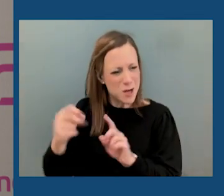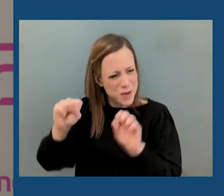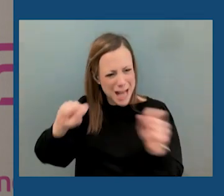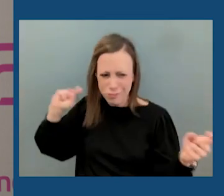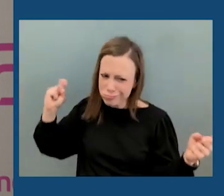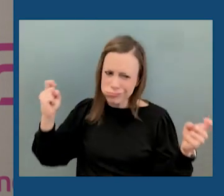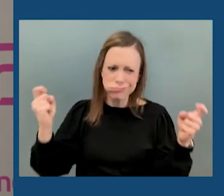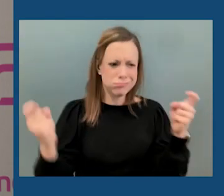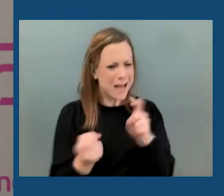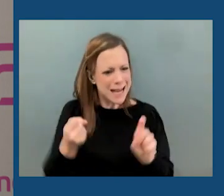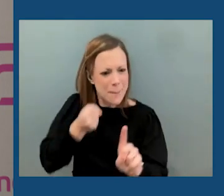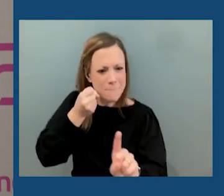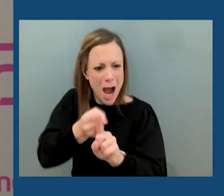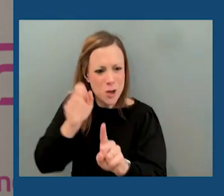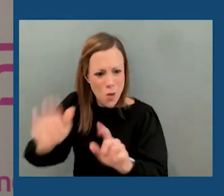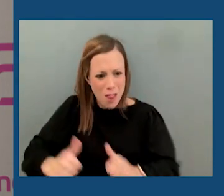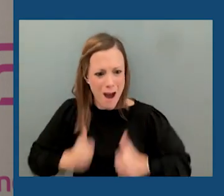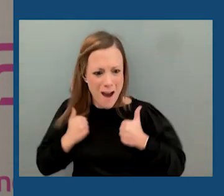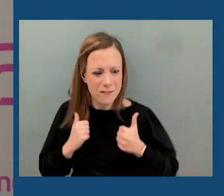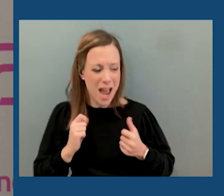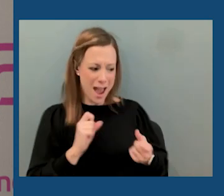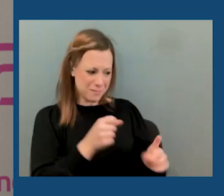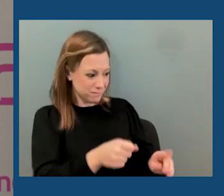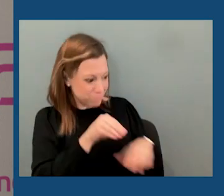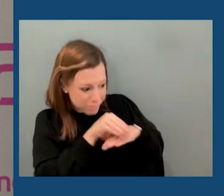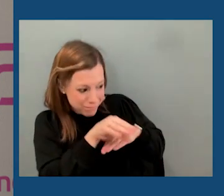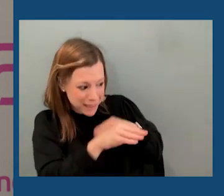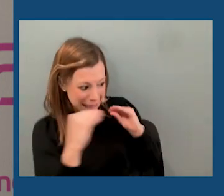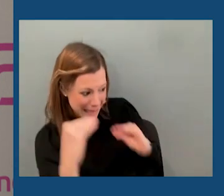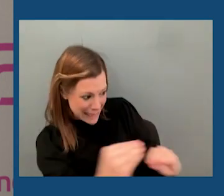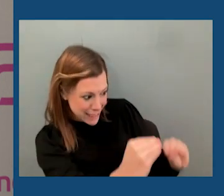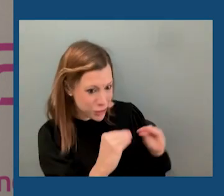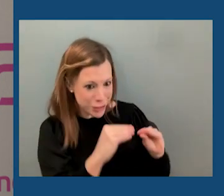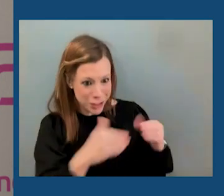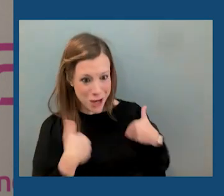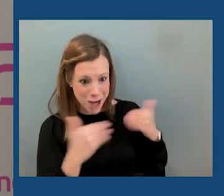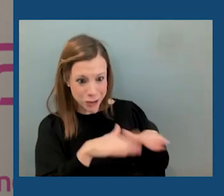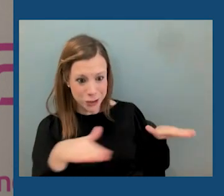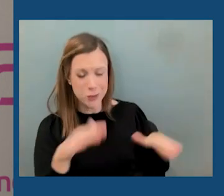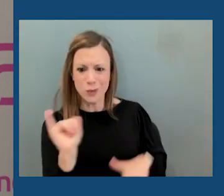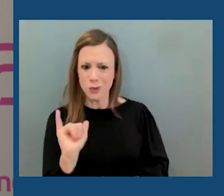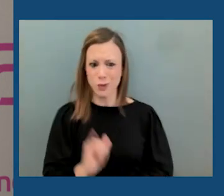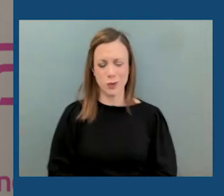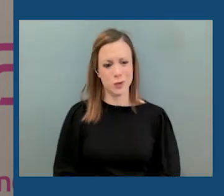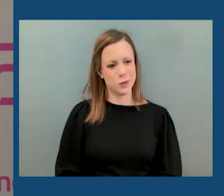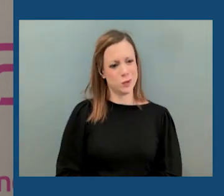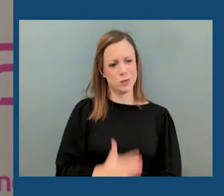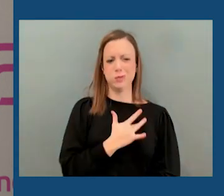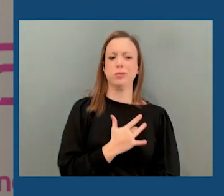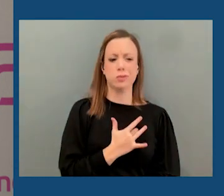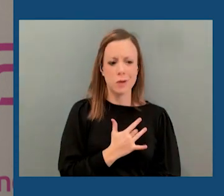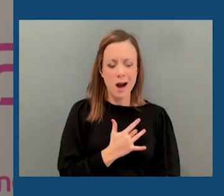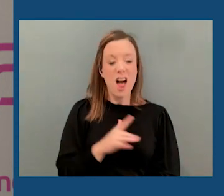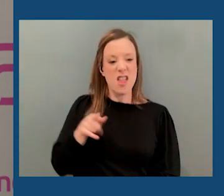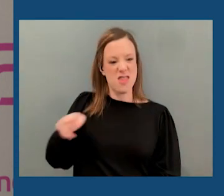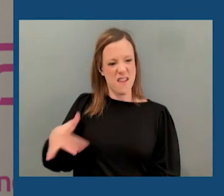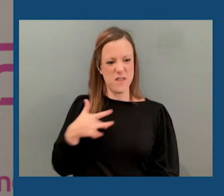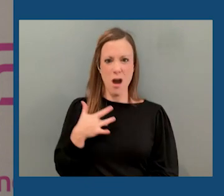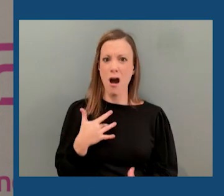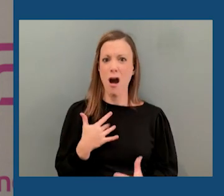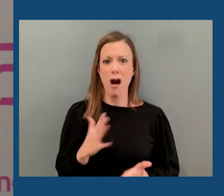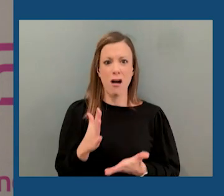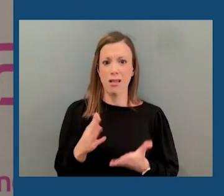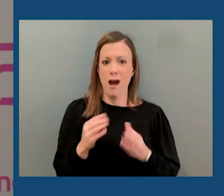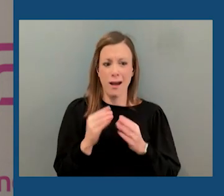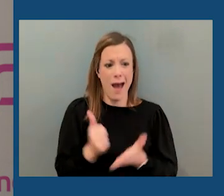their lives, the lives of their young folks, and the lives of the people around them. Their sense of helplessness was lifted, and they were